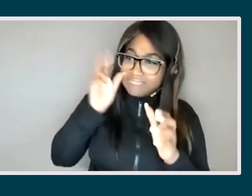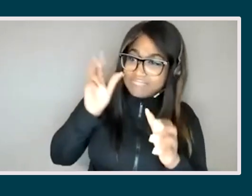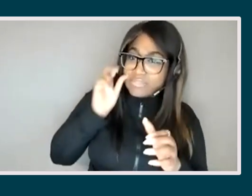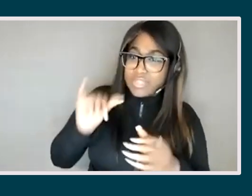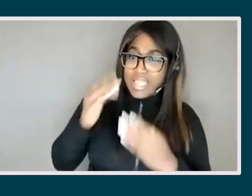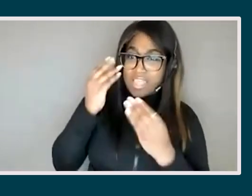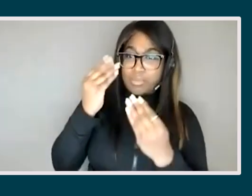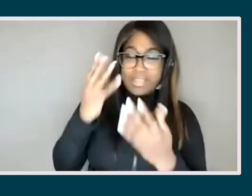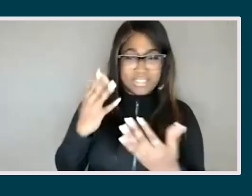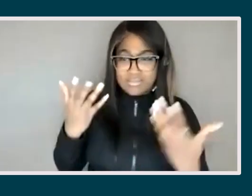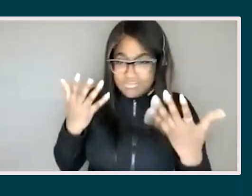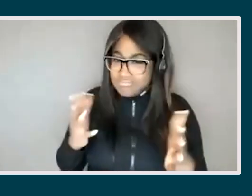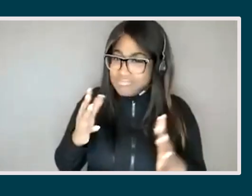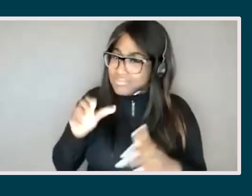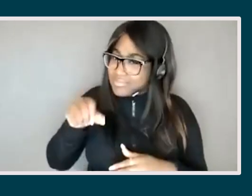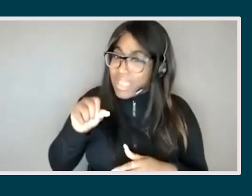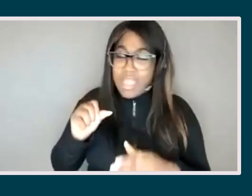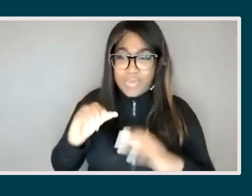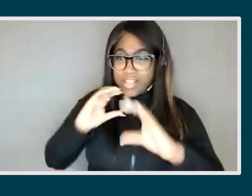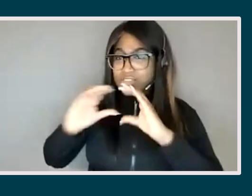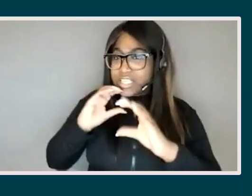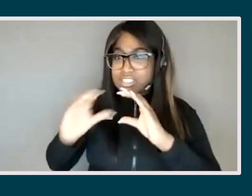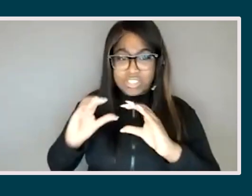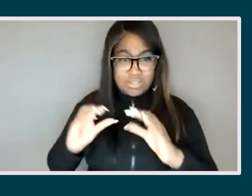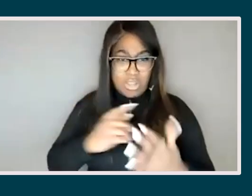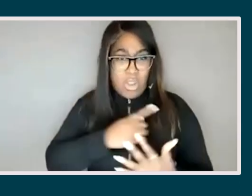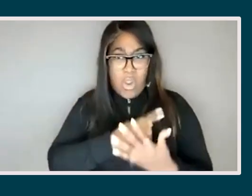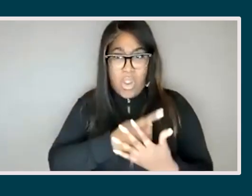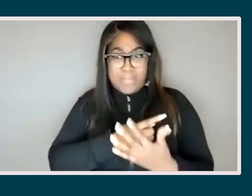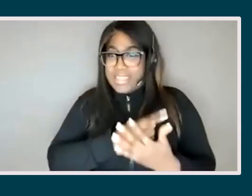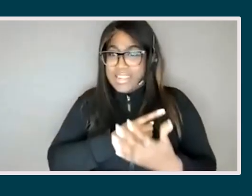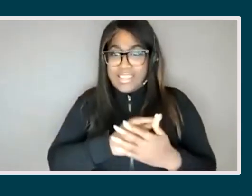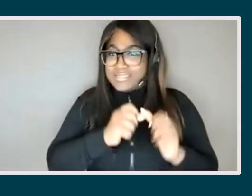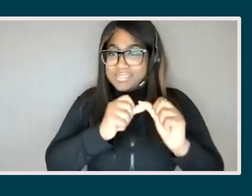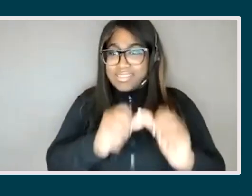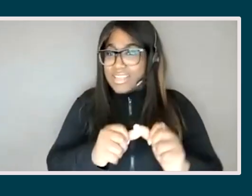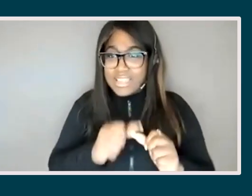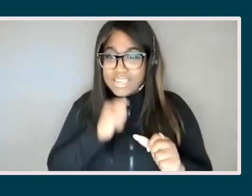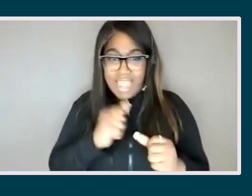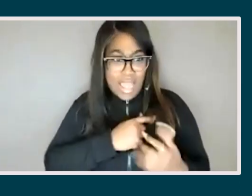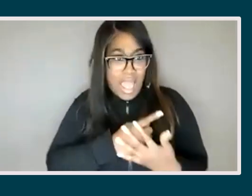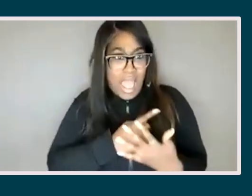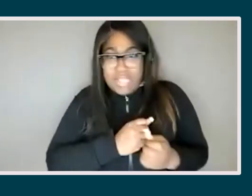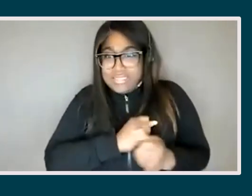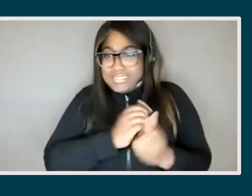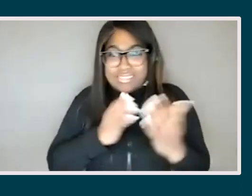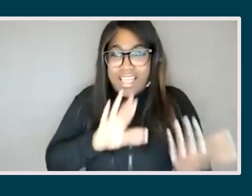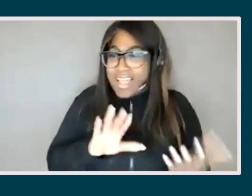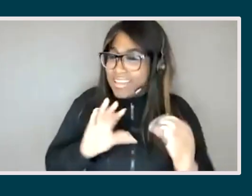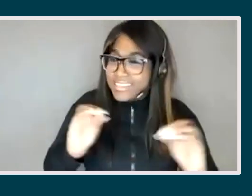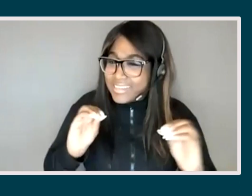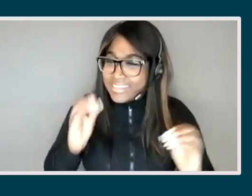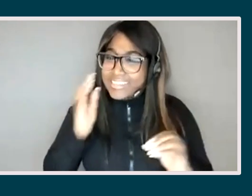and it was fine. And I lived and my heart kept beating and it didn't explode like I thought it would. And, I'm sure he checked out those articles, and I'm sure